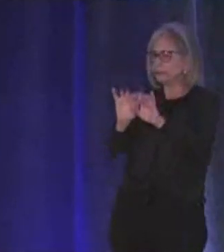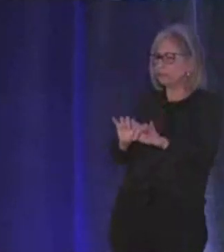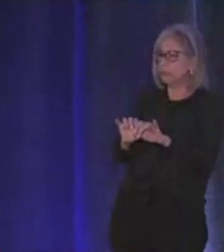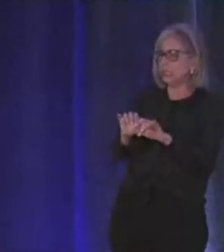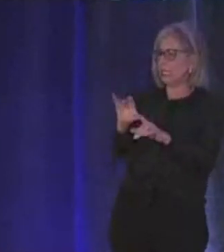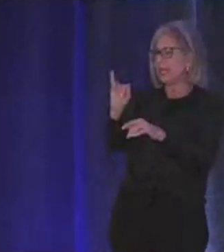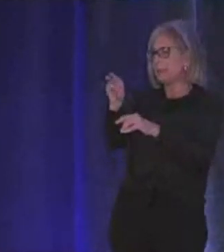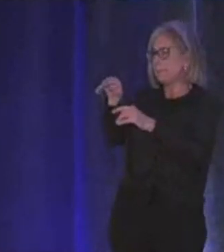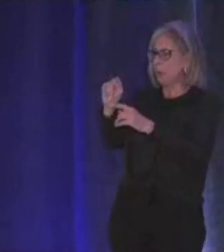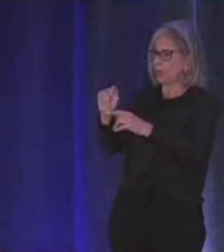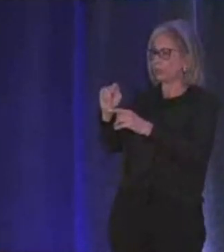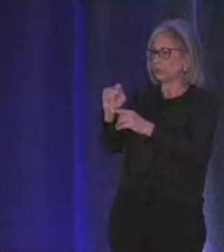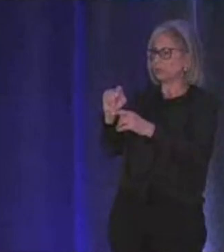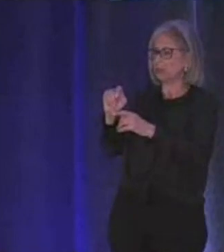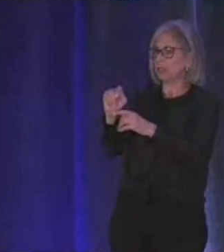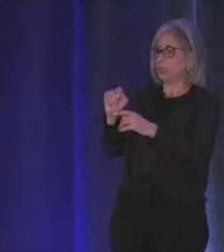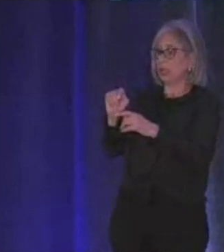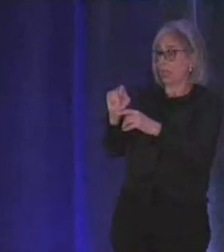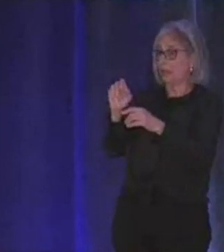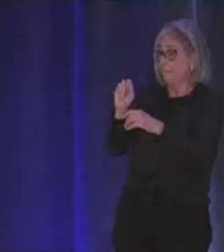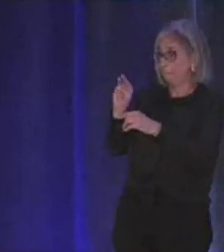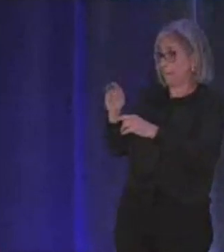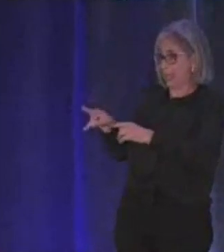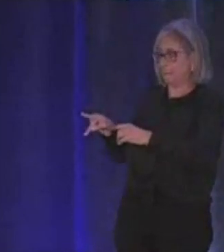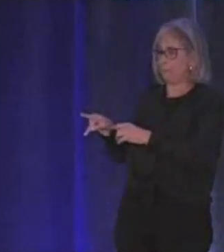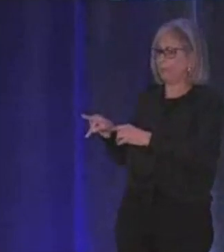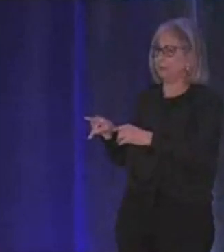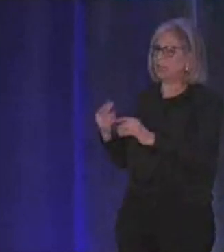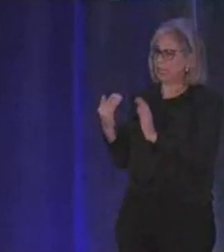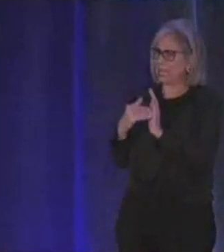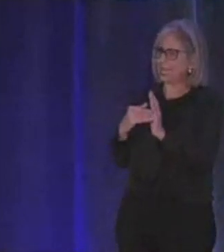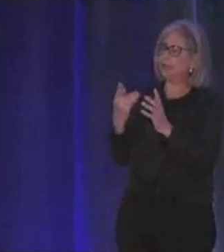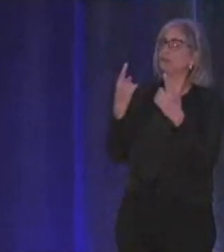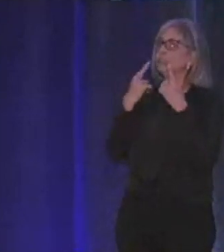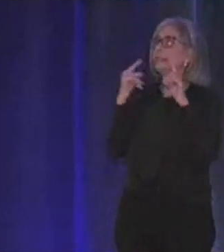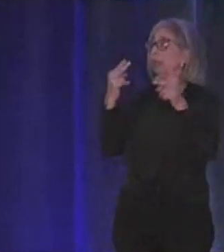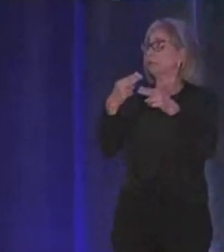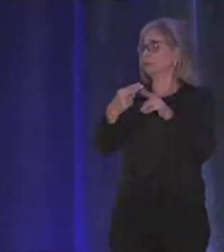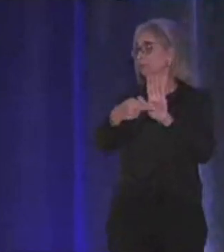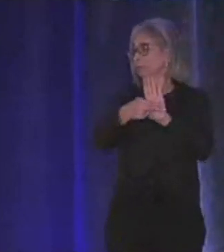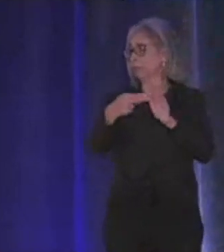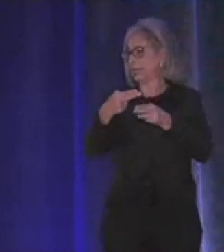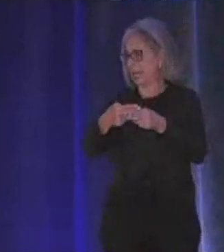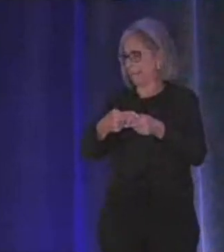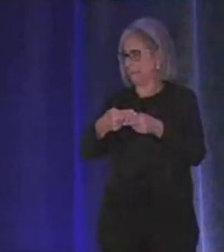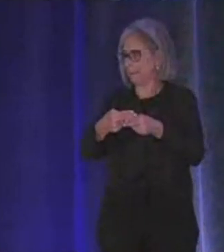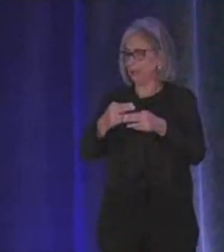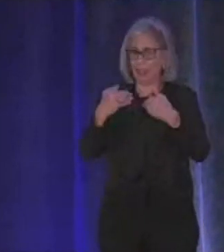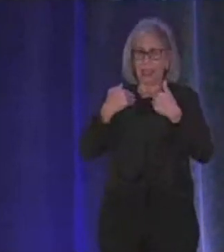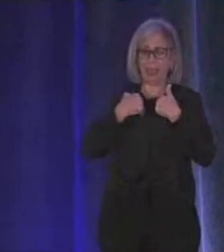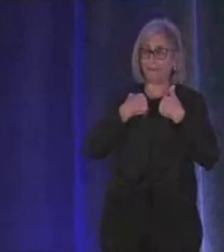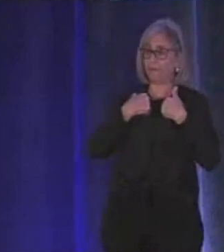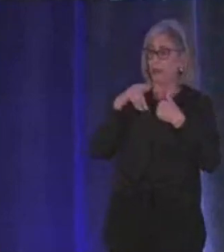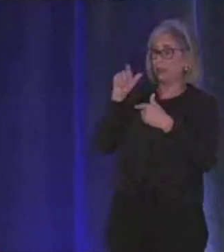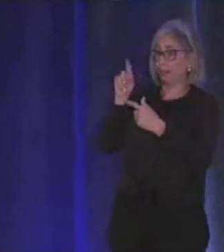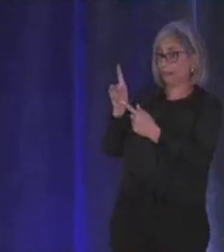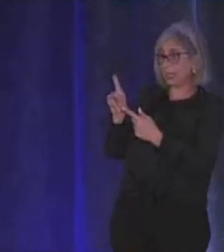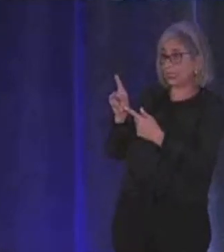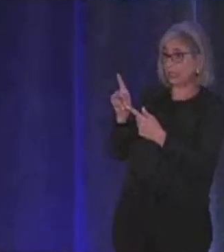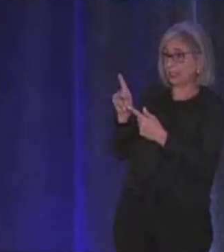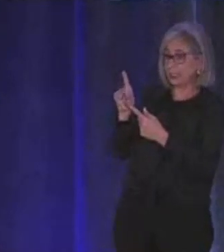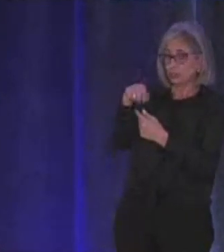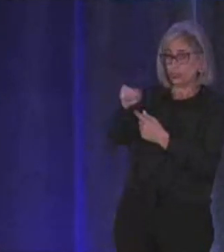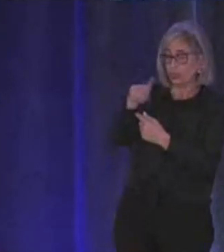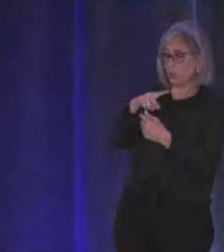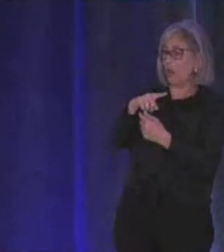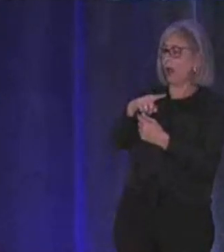map. And then with the imports here, you would again just kind of like declare the name, have the link to